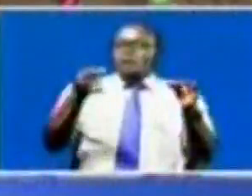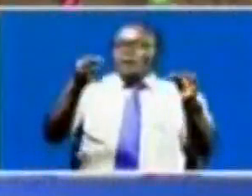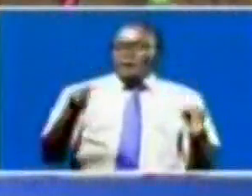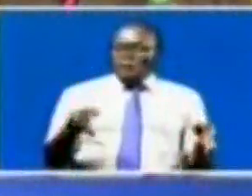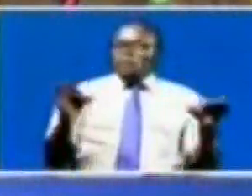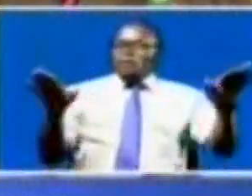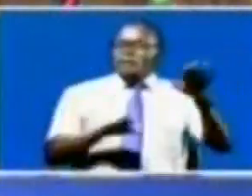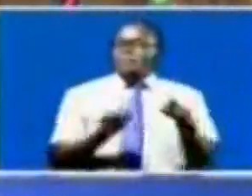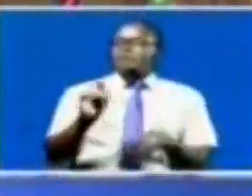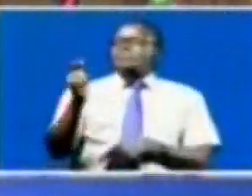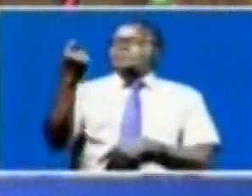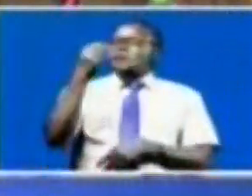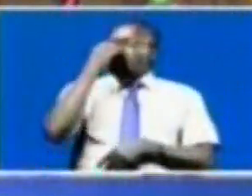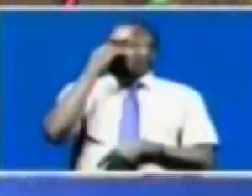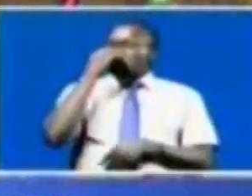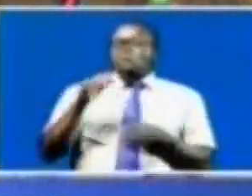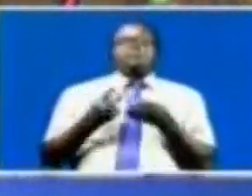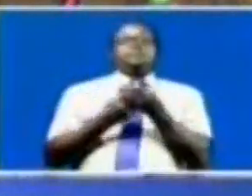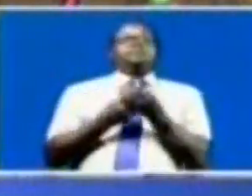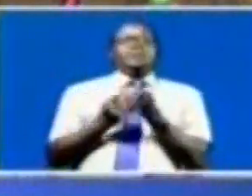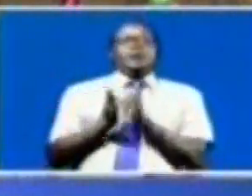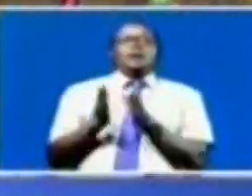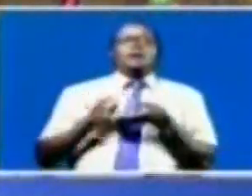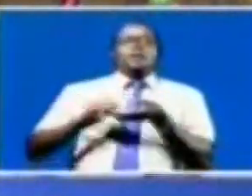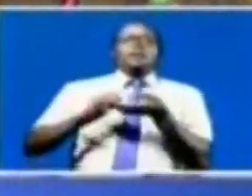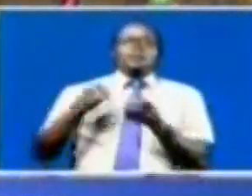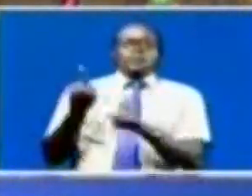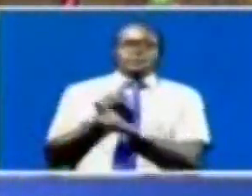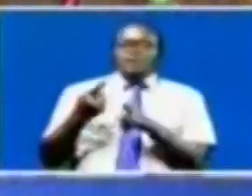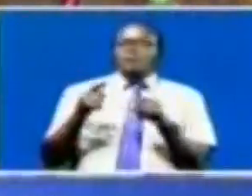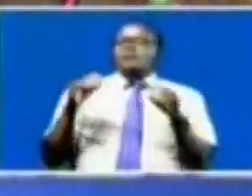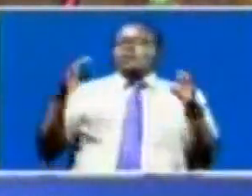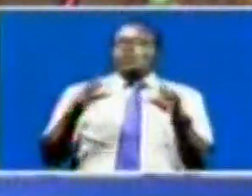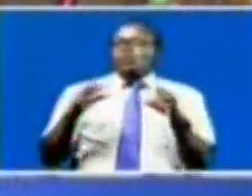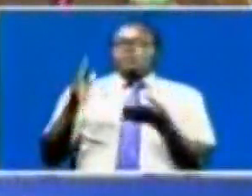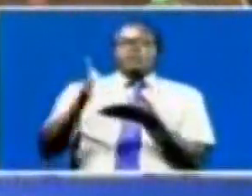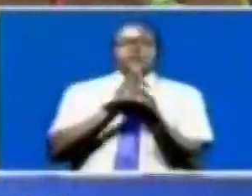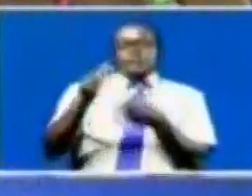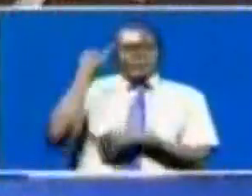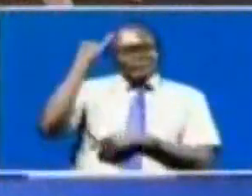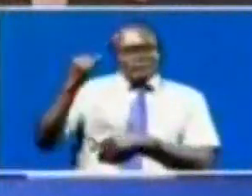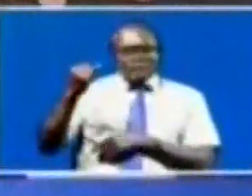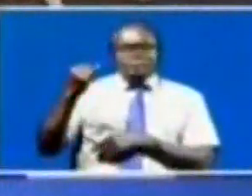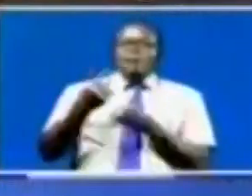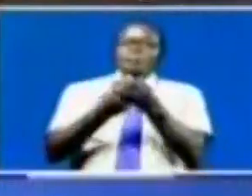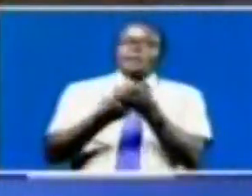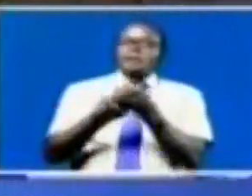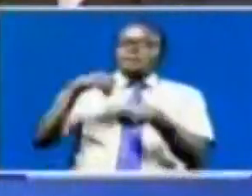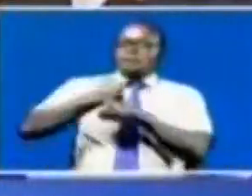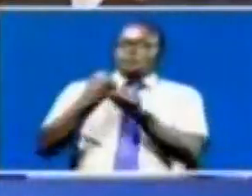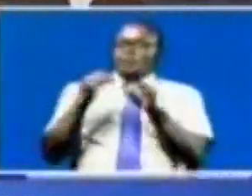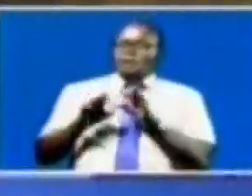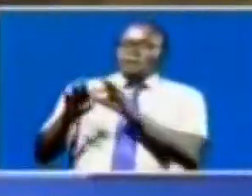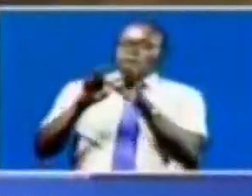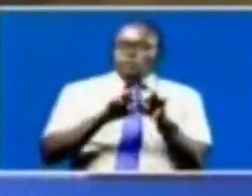William Ruto said he was forging broad-based partnerships and collaborating with different actors to share ideas, and that the partnerships will create unity of